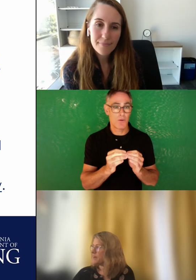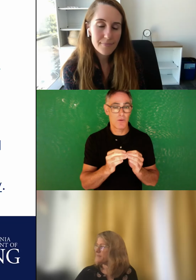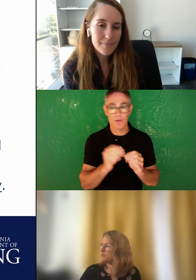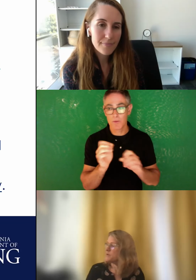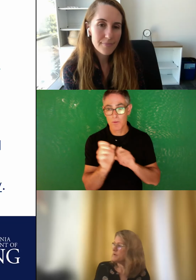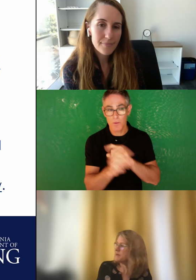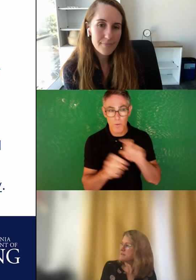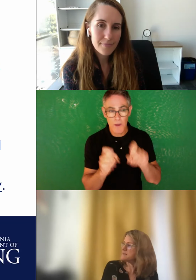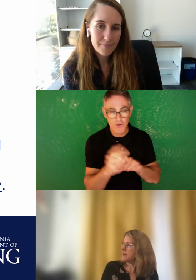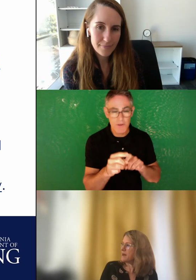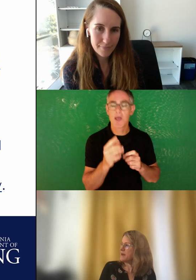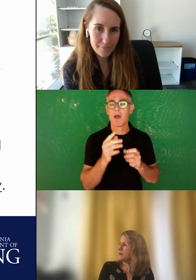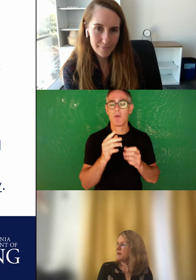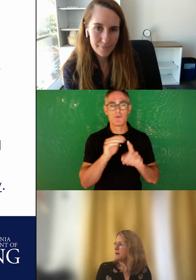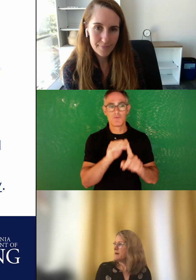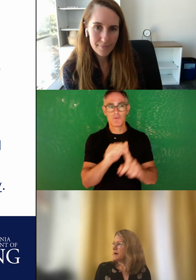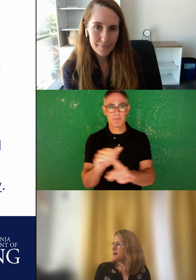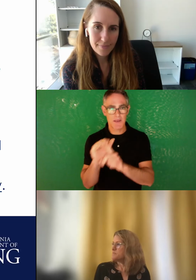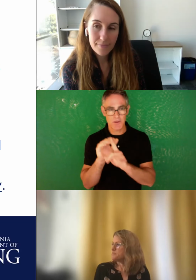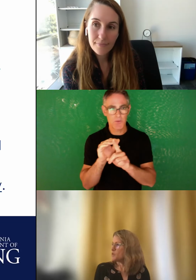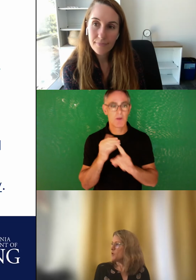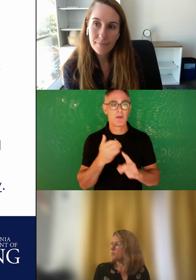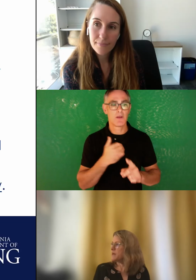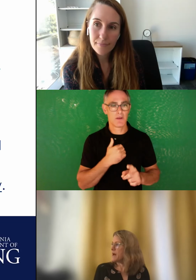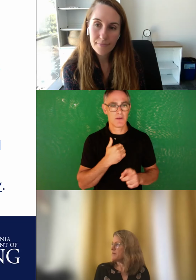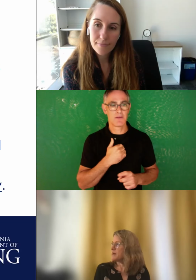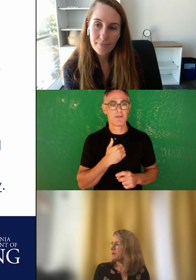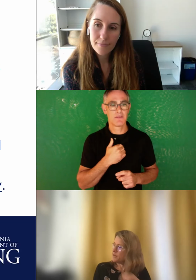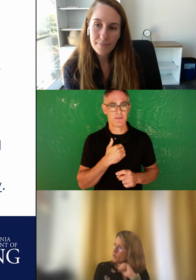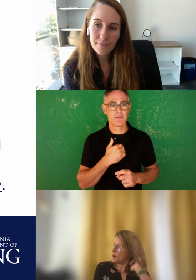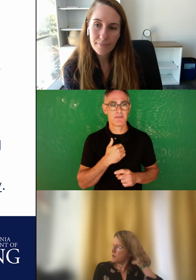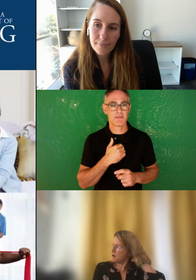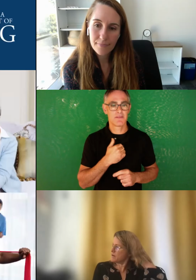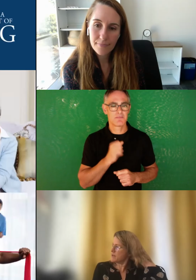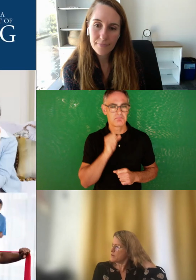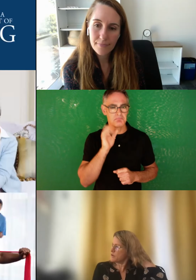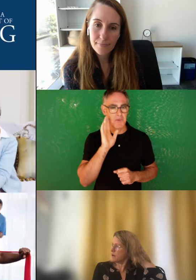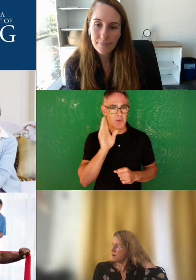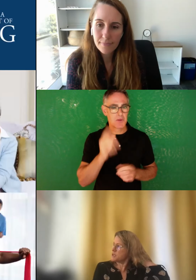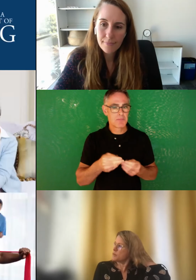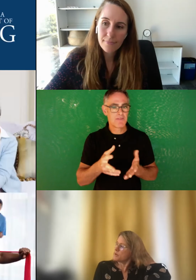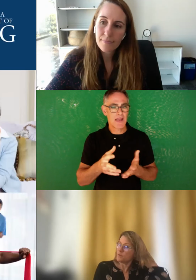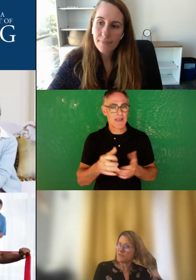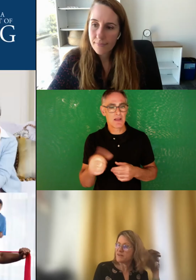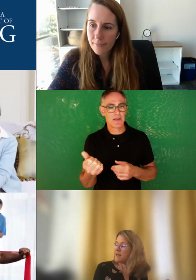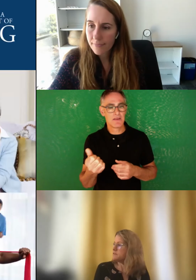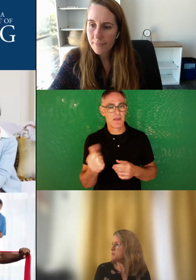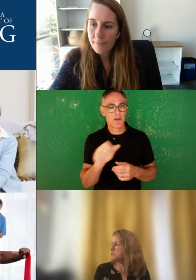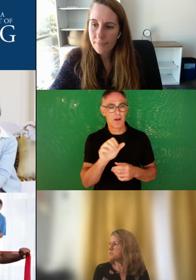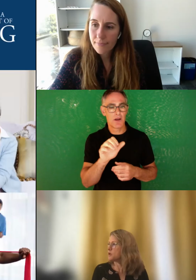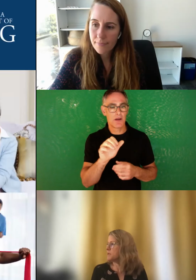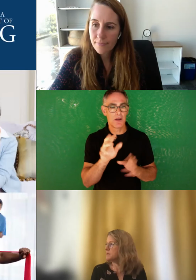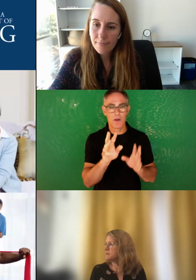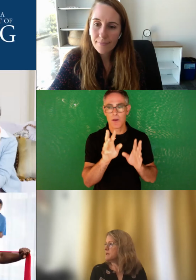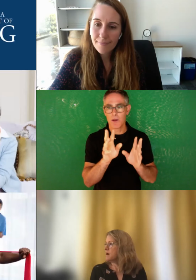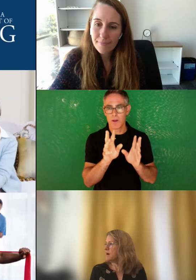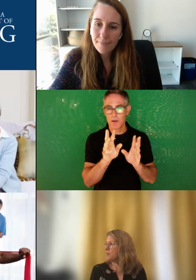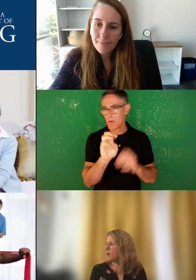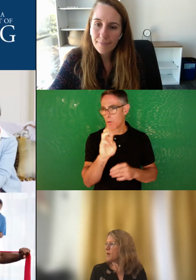you that there is we'll be having another webinar in early October with the date to be